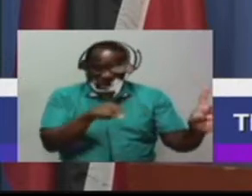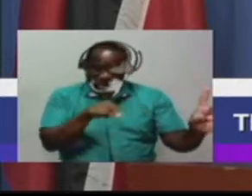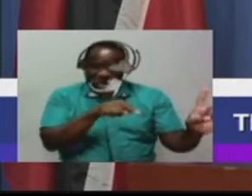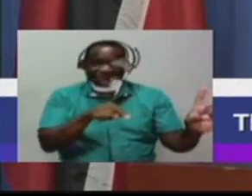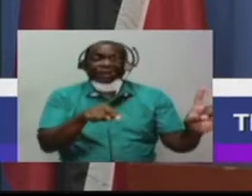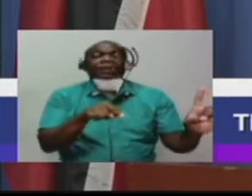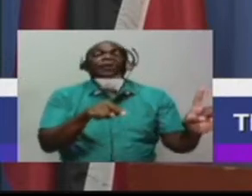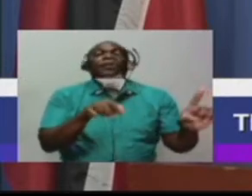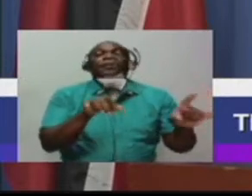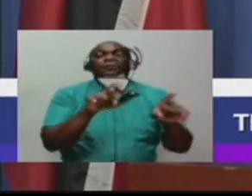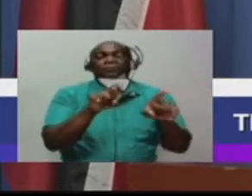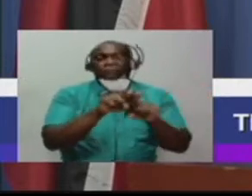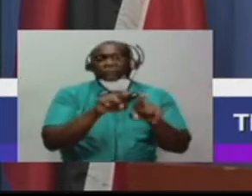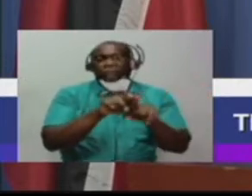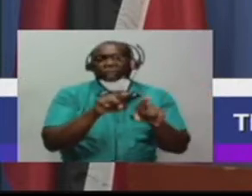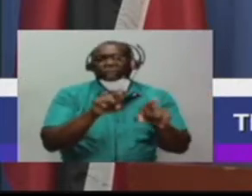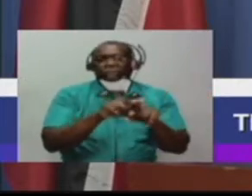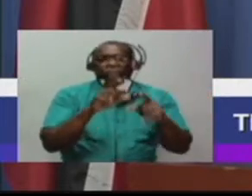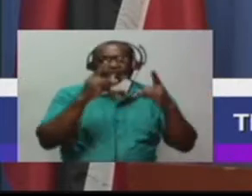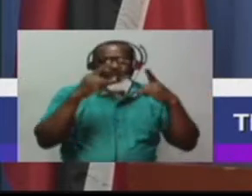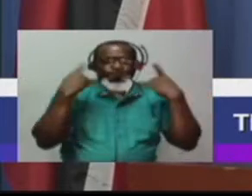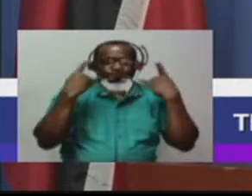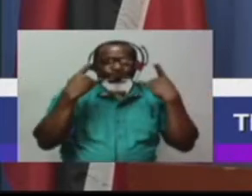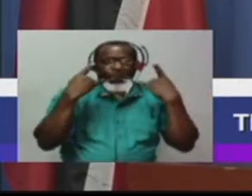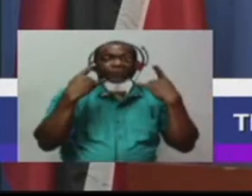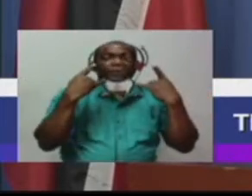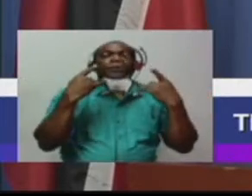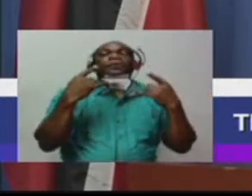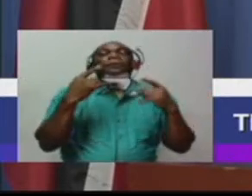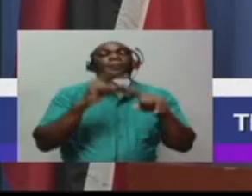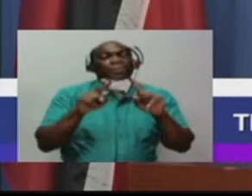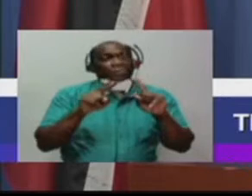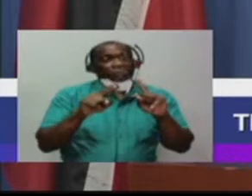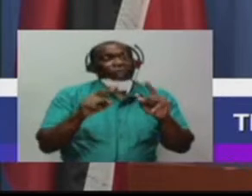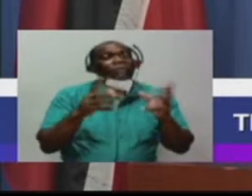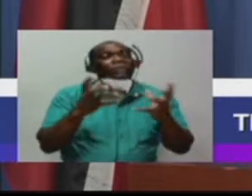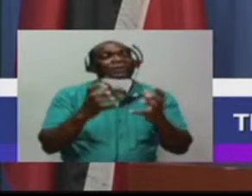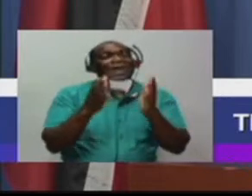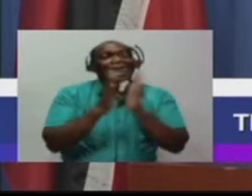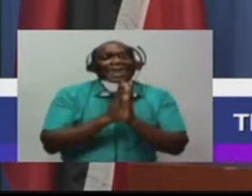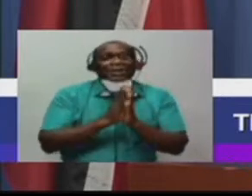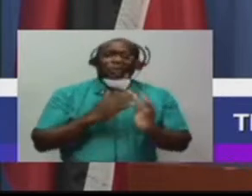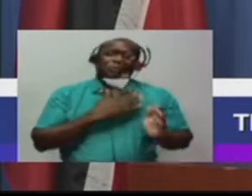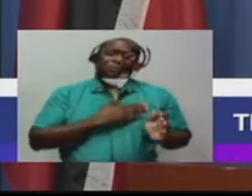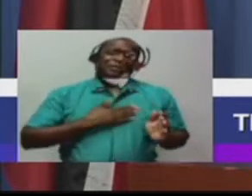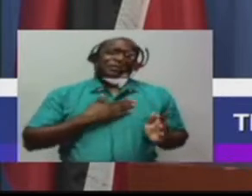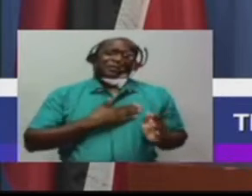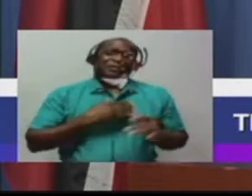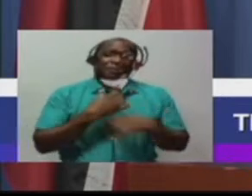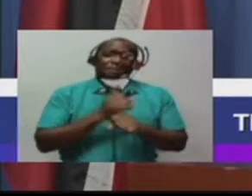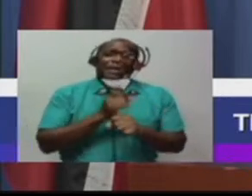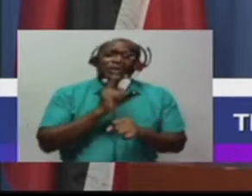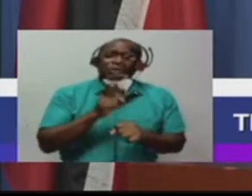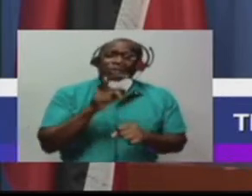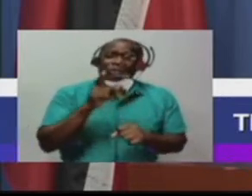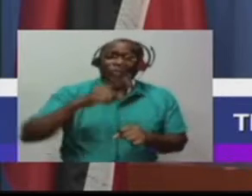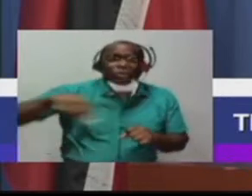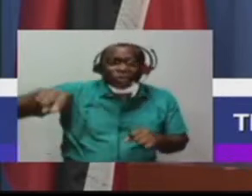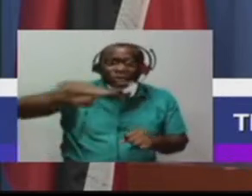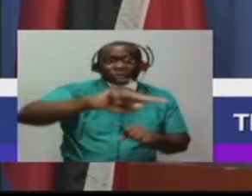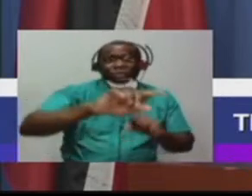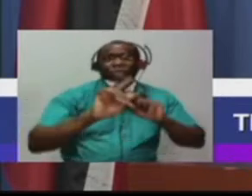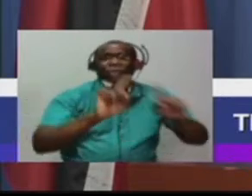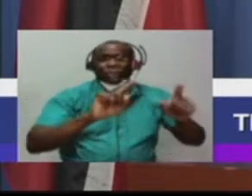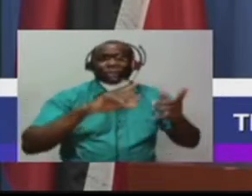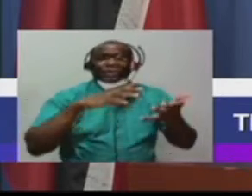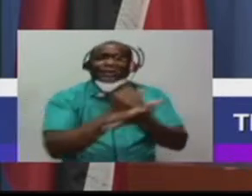and serious illness, we would like to appeal to you to please ensure that you are vaccinated and fully